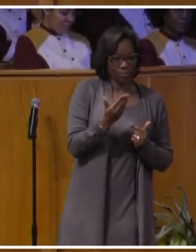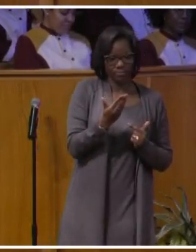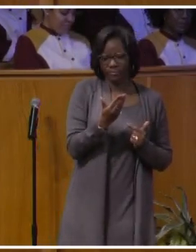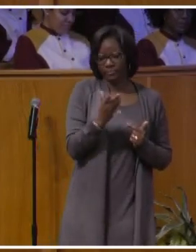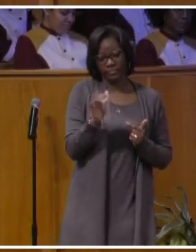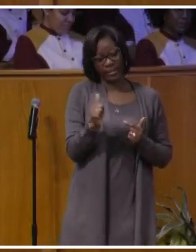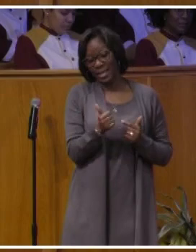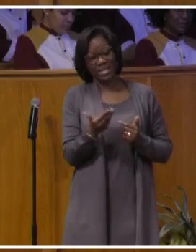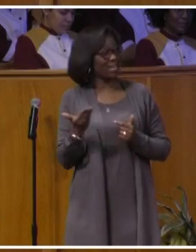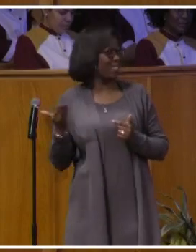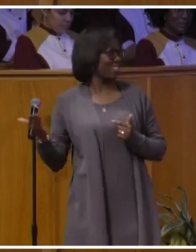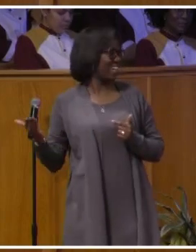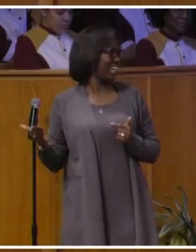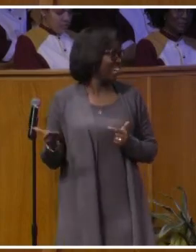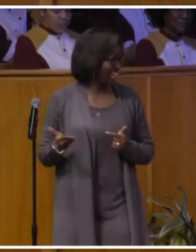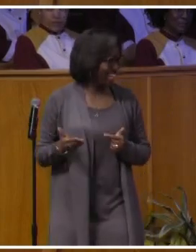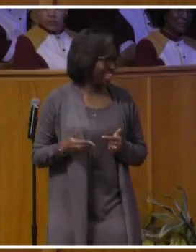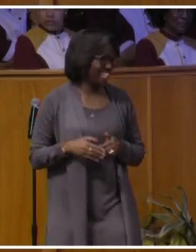go and help me preach my sermon.